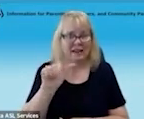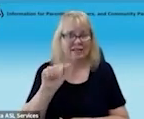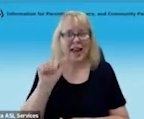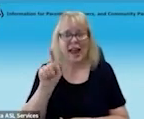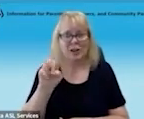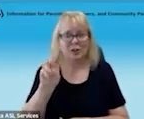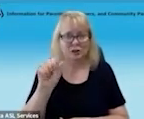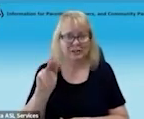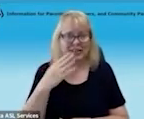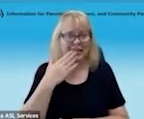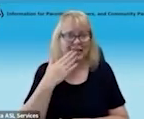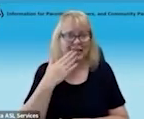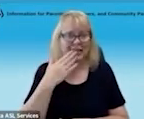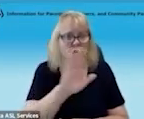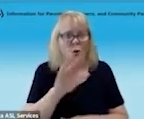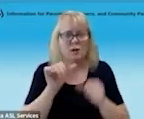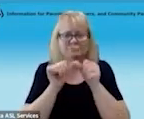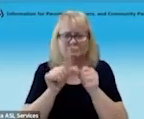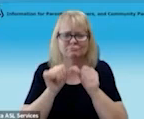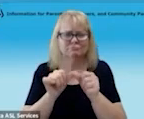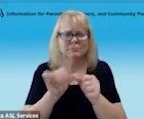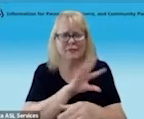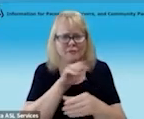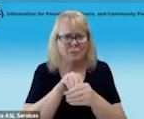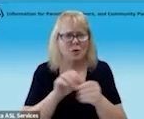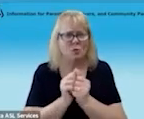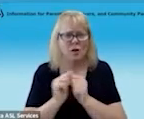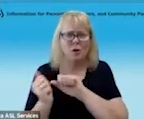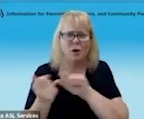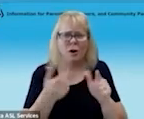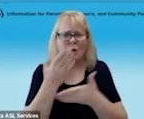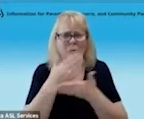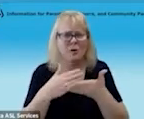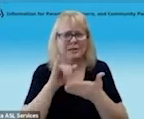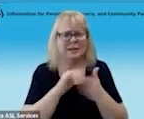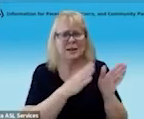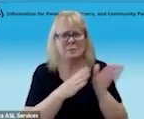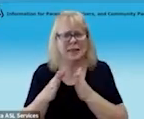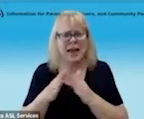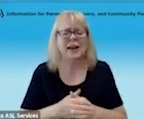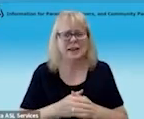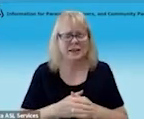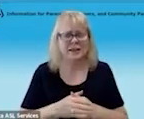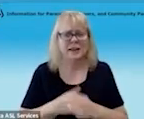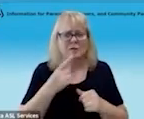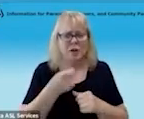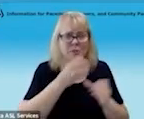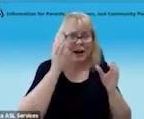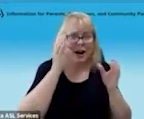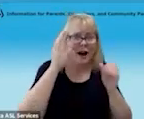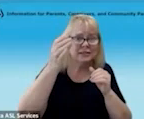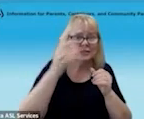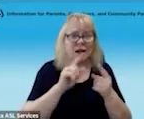planning, from concept to implementation of the webinar. I also extend my